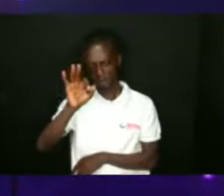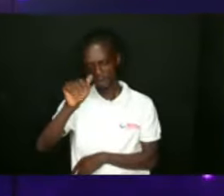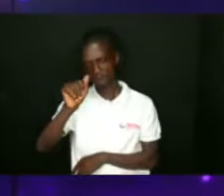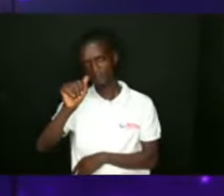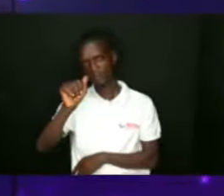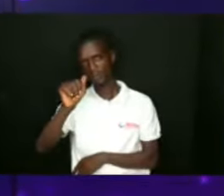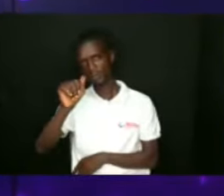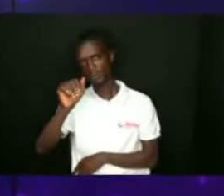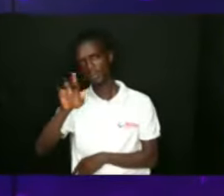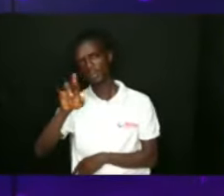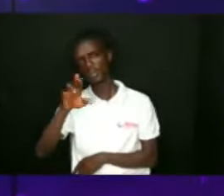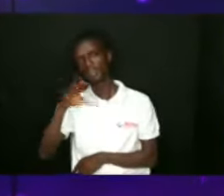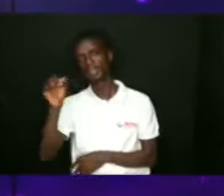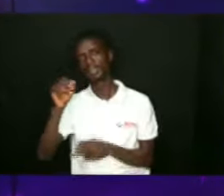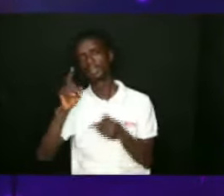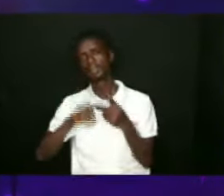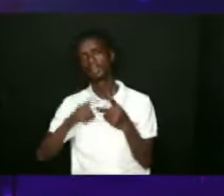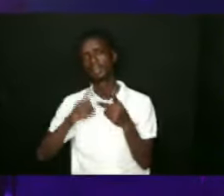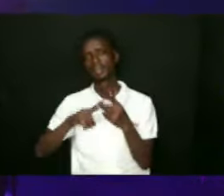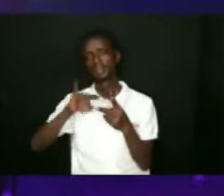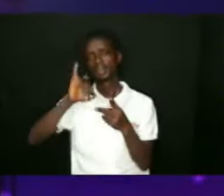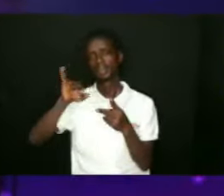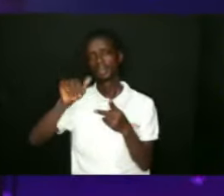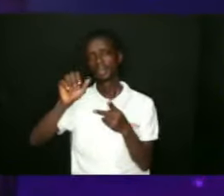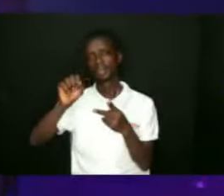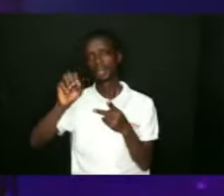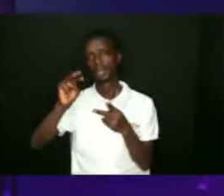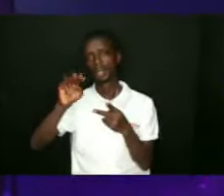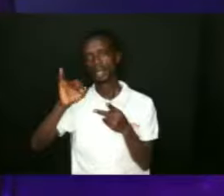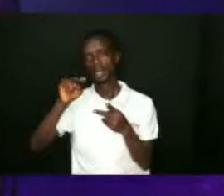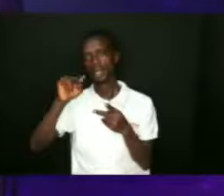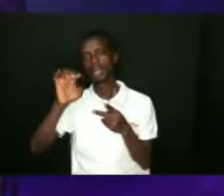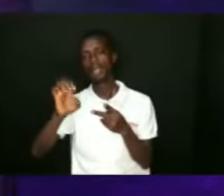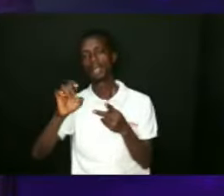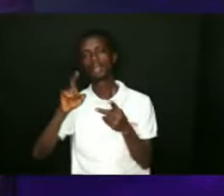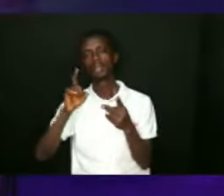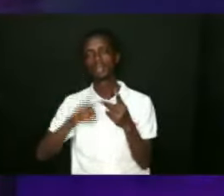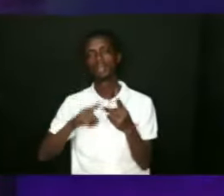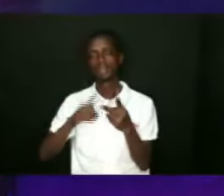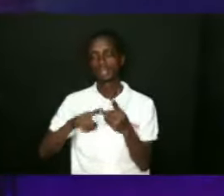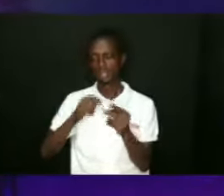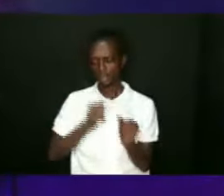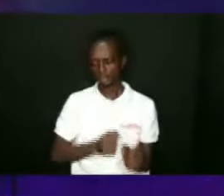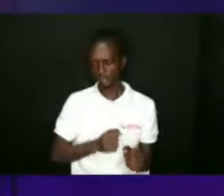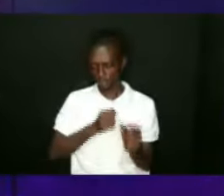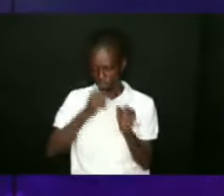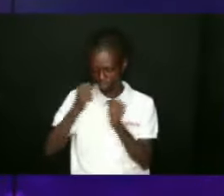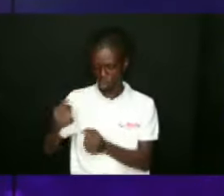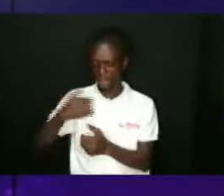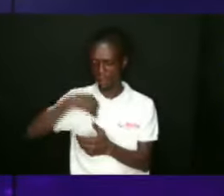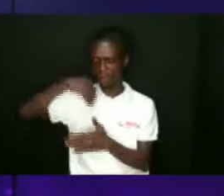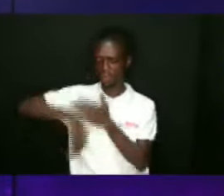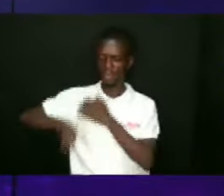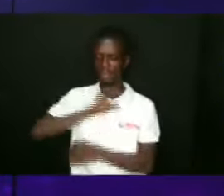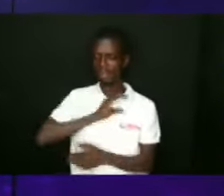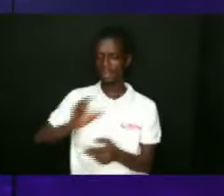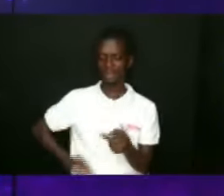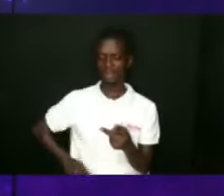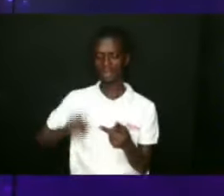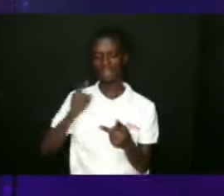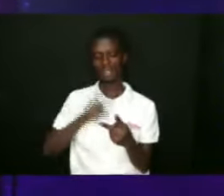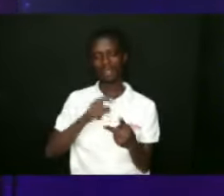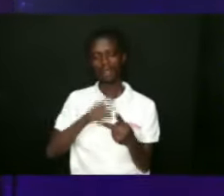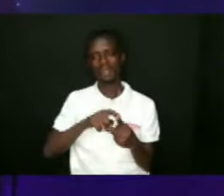Suffer is the authority we have in Christ. And the other one is our ability to